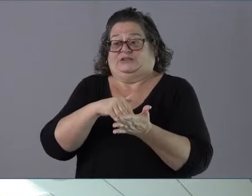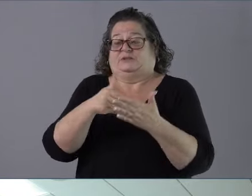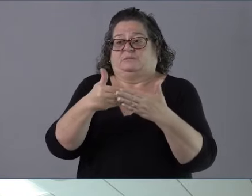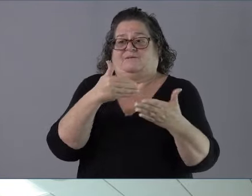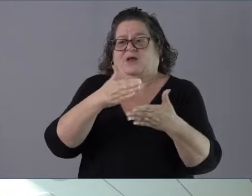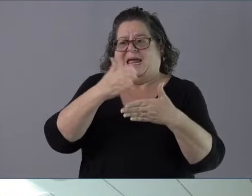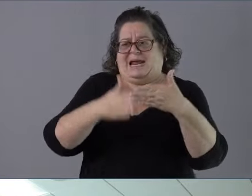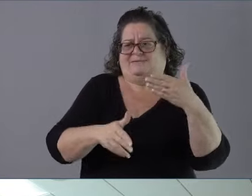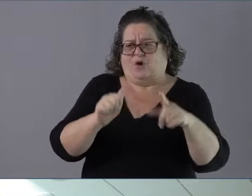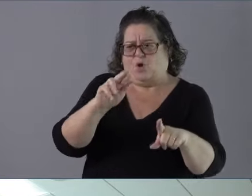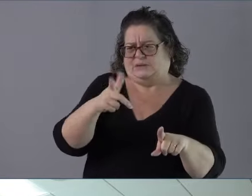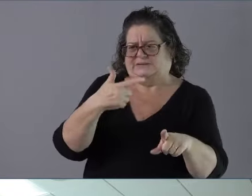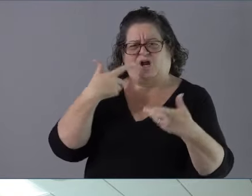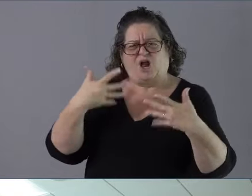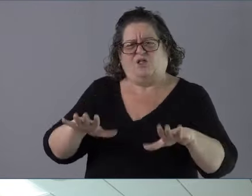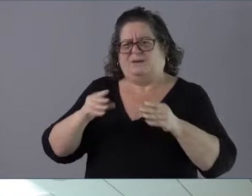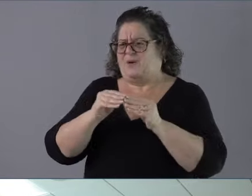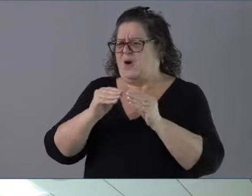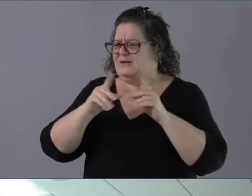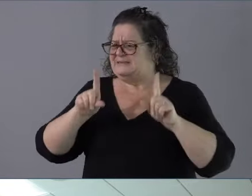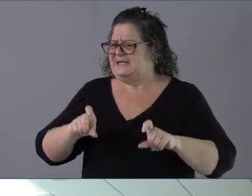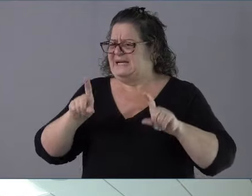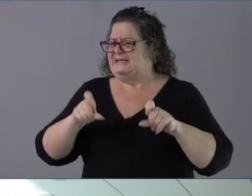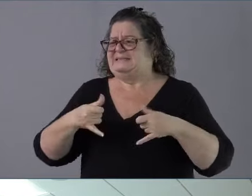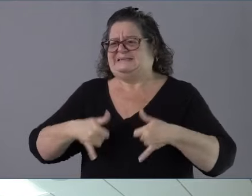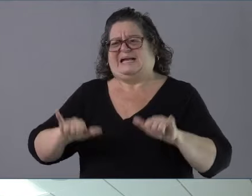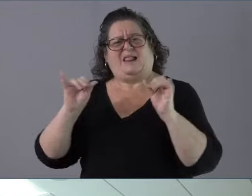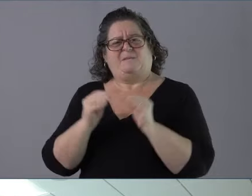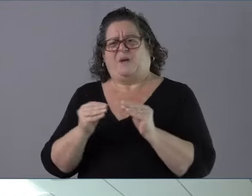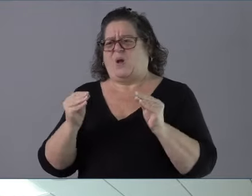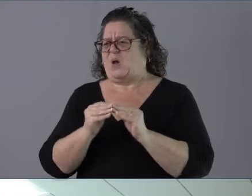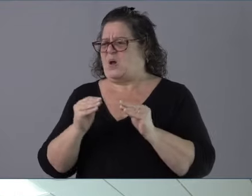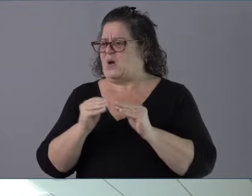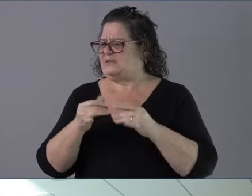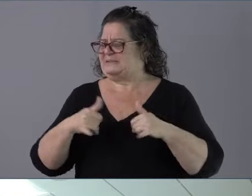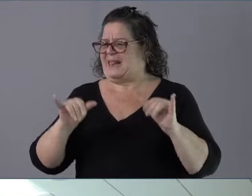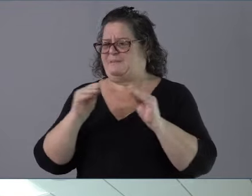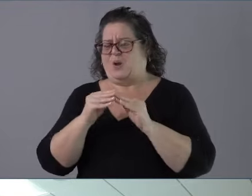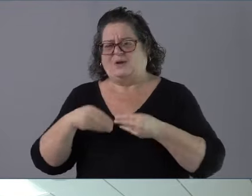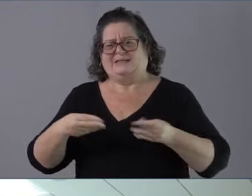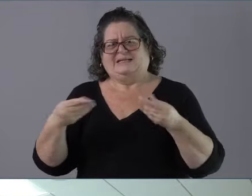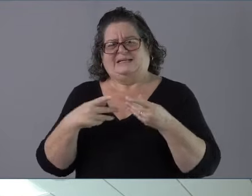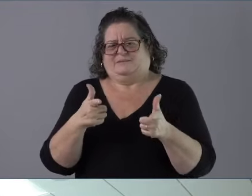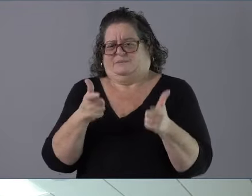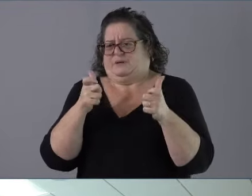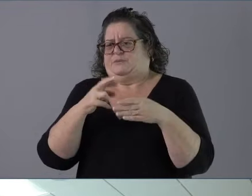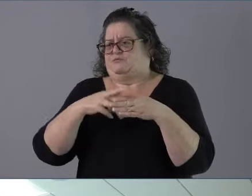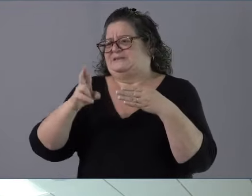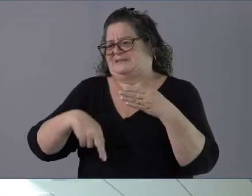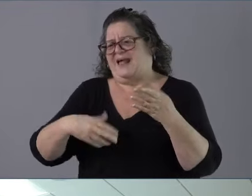tests. We need more, and we need more rapid results, and that's what's on the way.